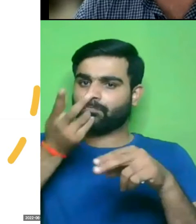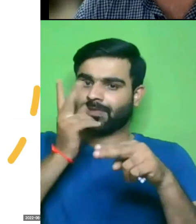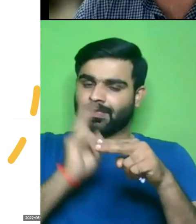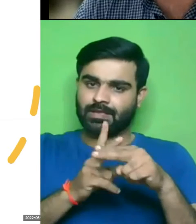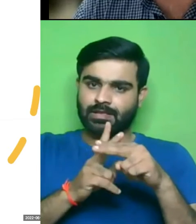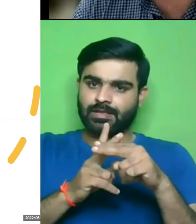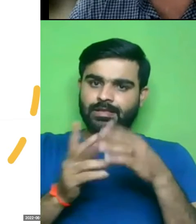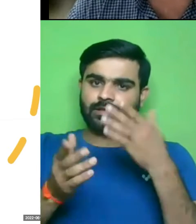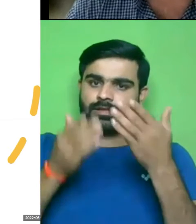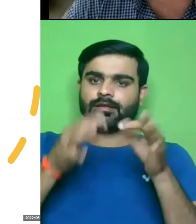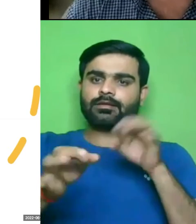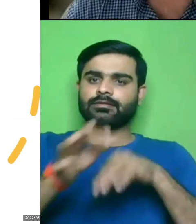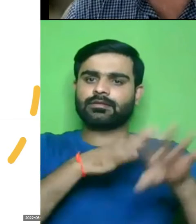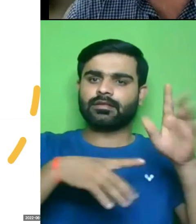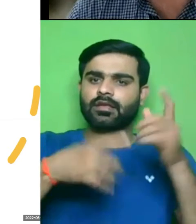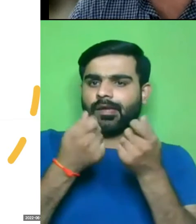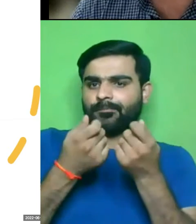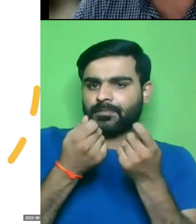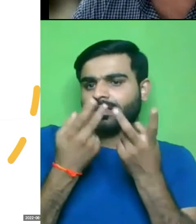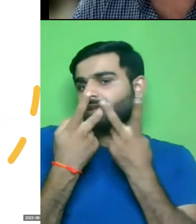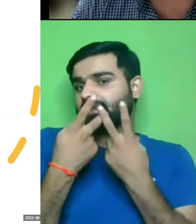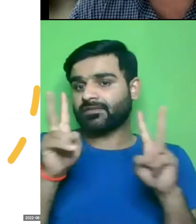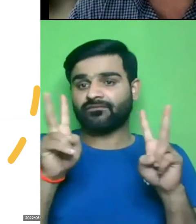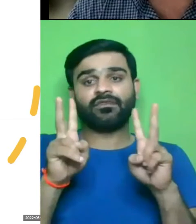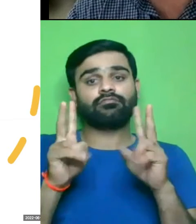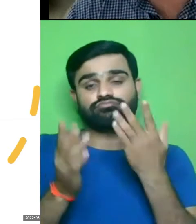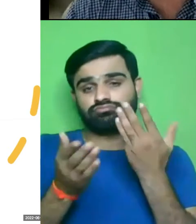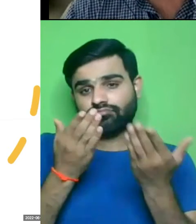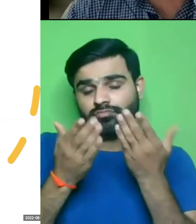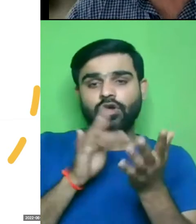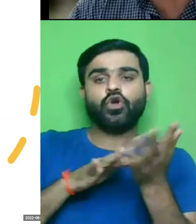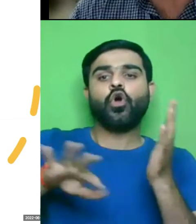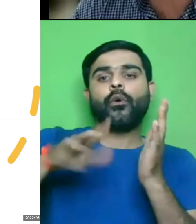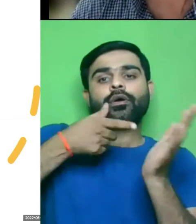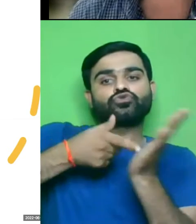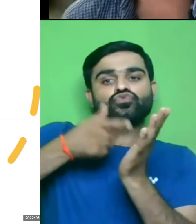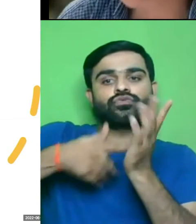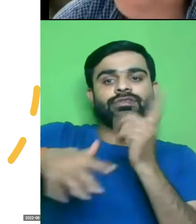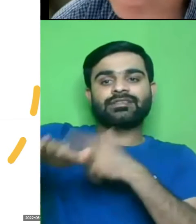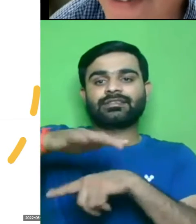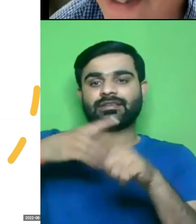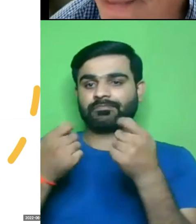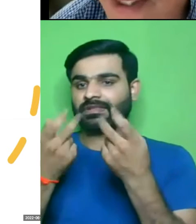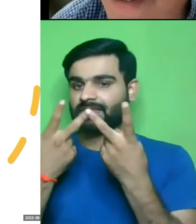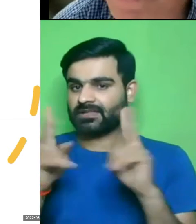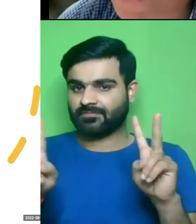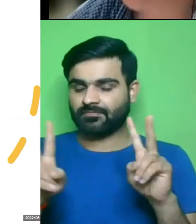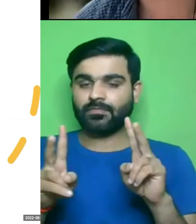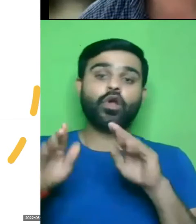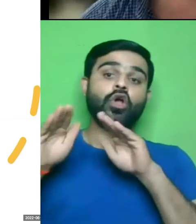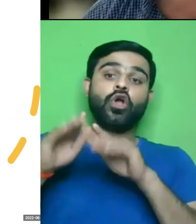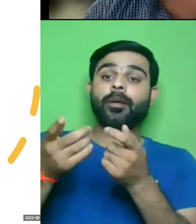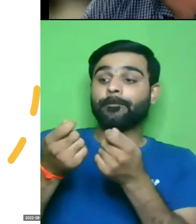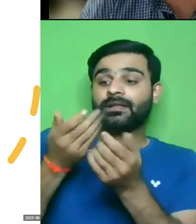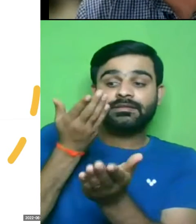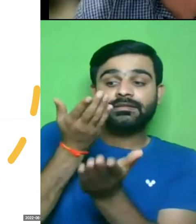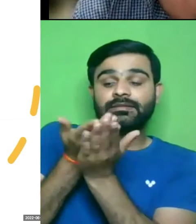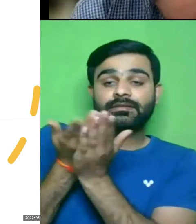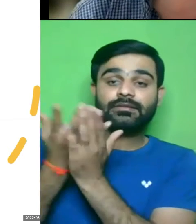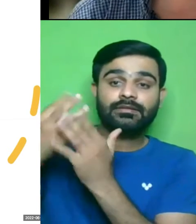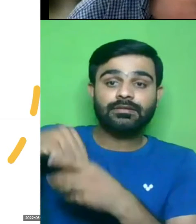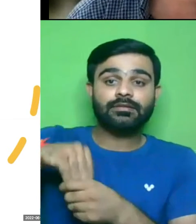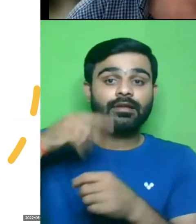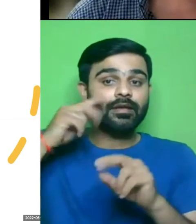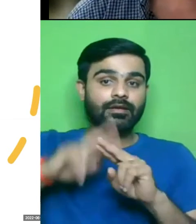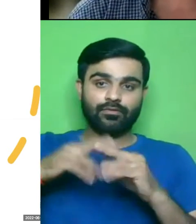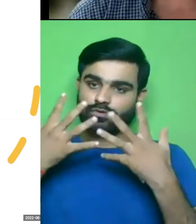a city may cost a different amount than in a rural area. Costs also depend on participation. If I want to